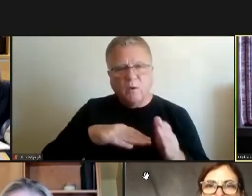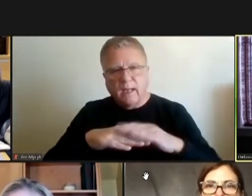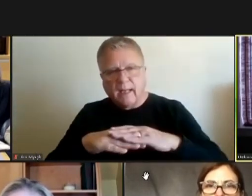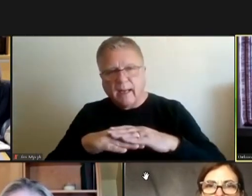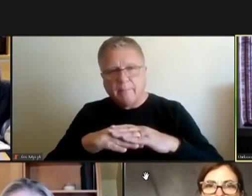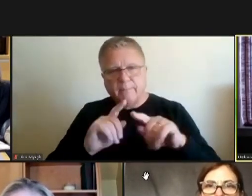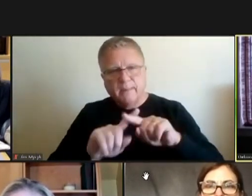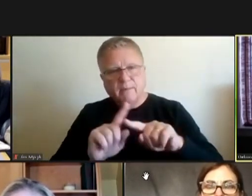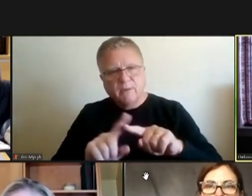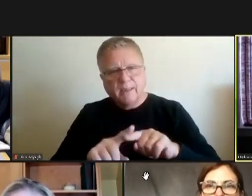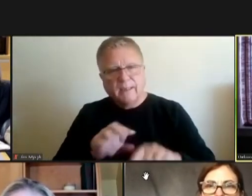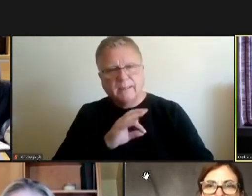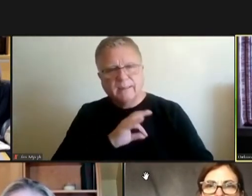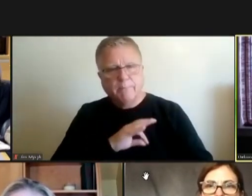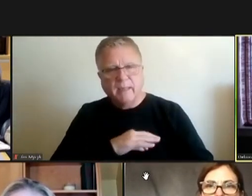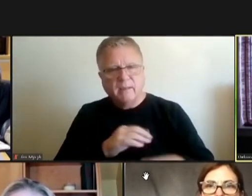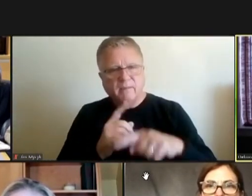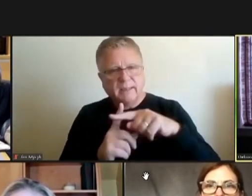of benefits